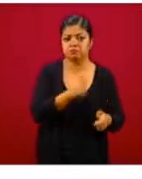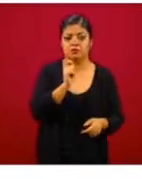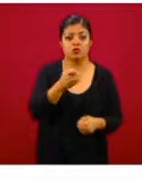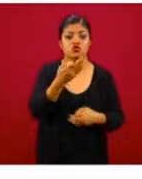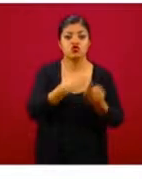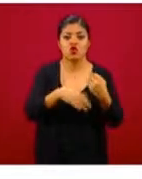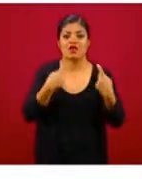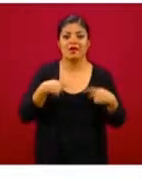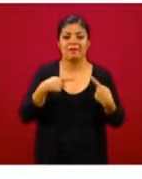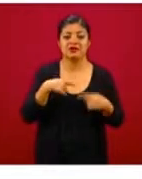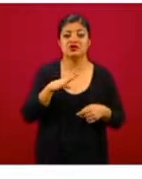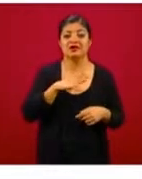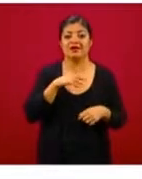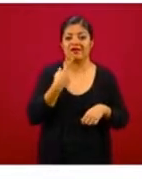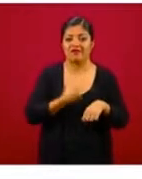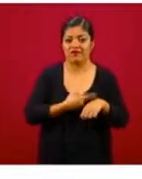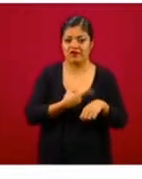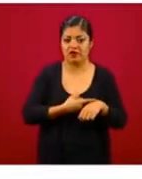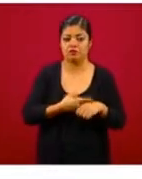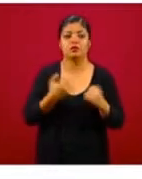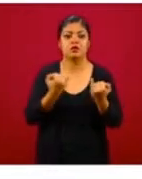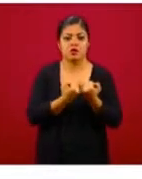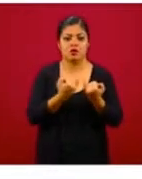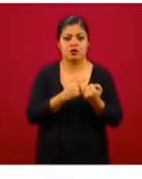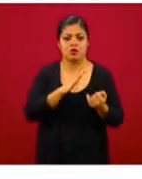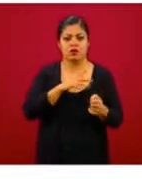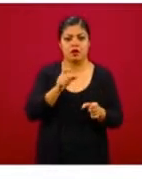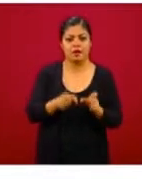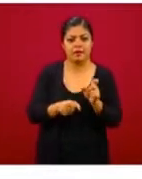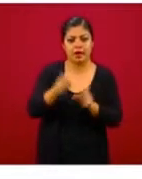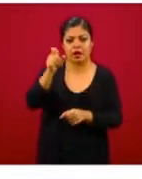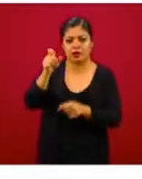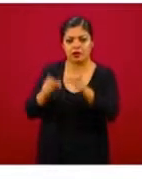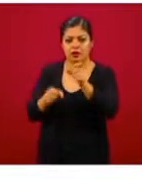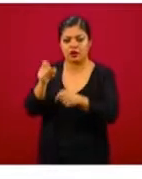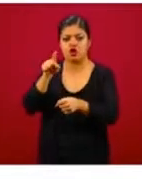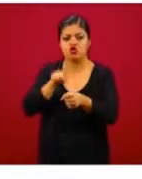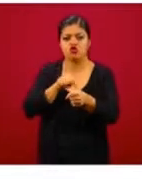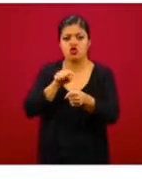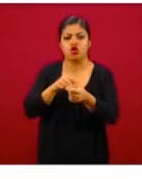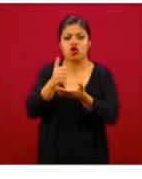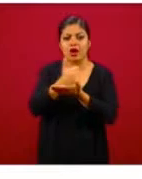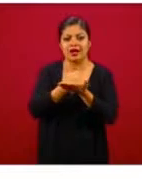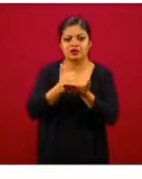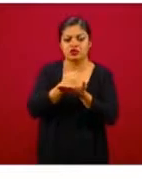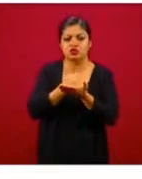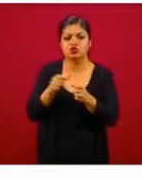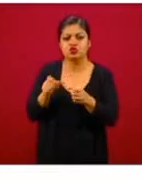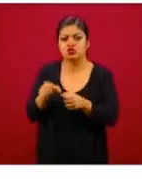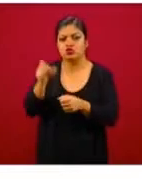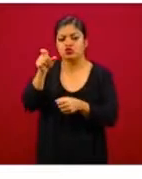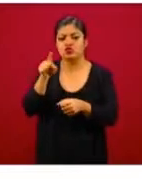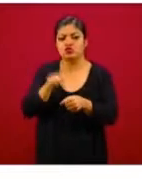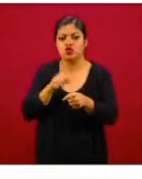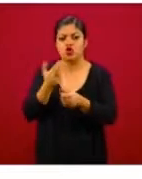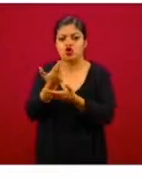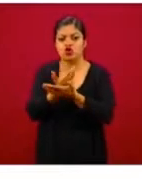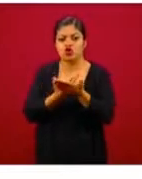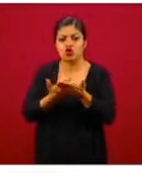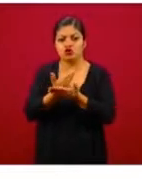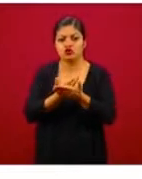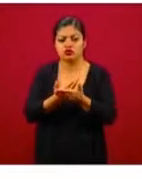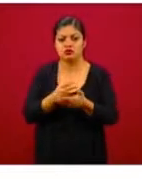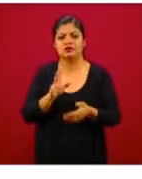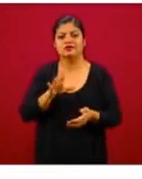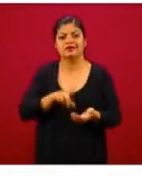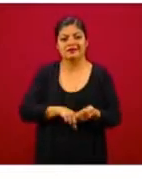58%. So that's a statistic that held steady, basically, for people that have gotten sick. And likewise, we can see in